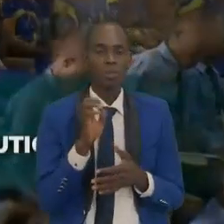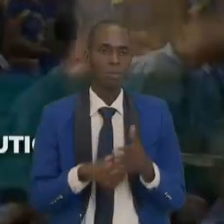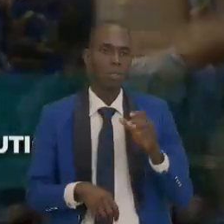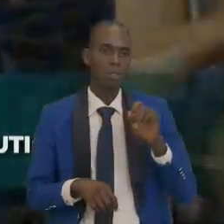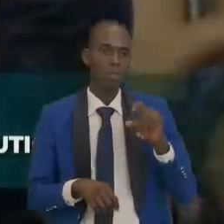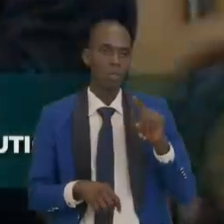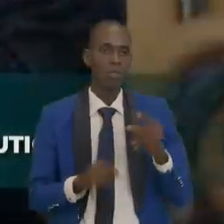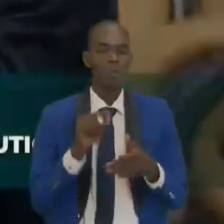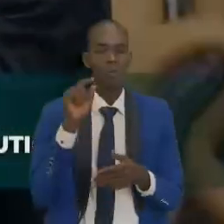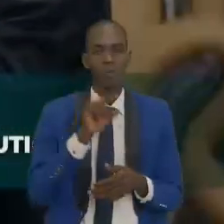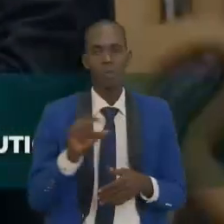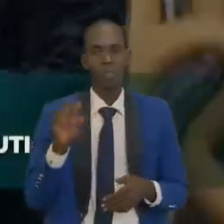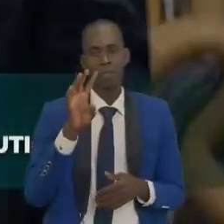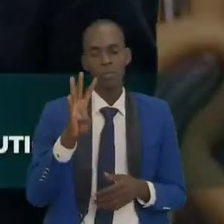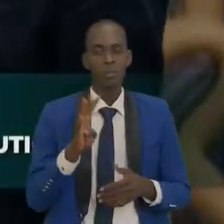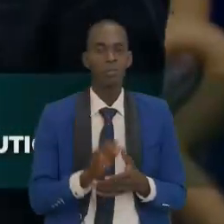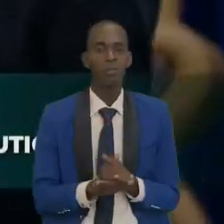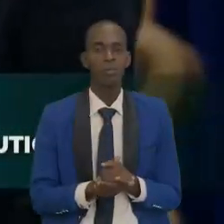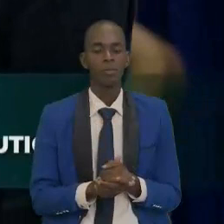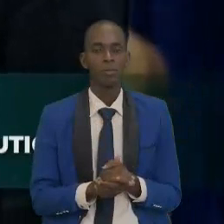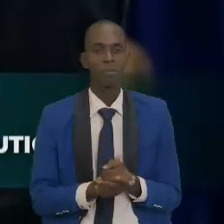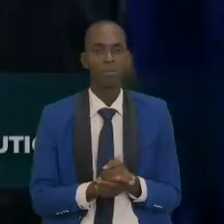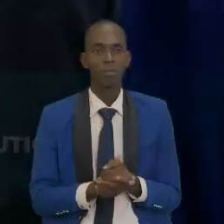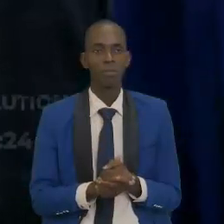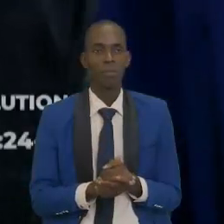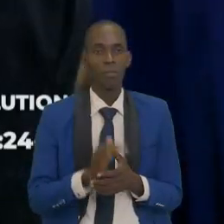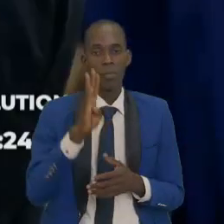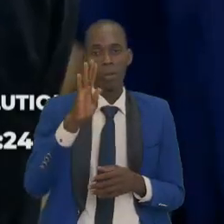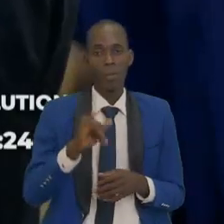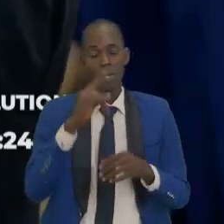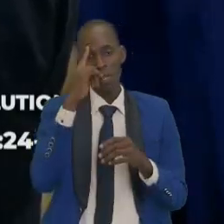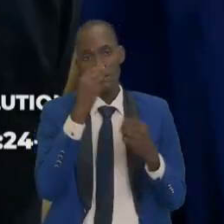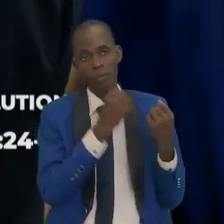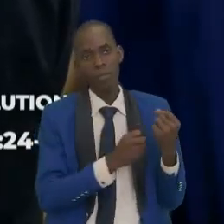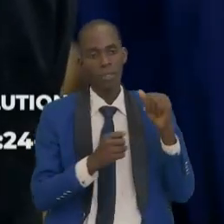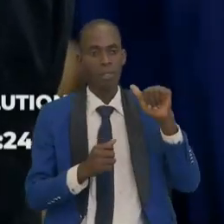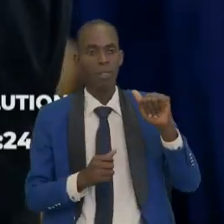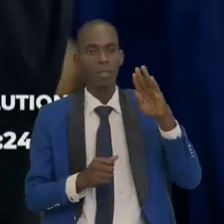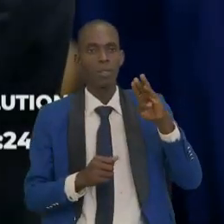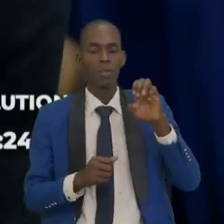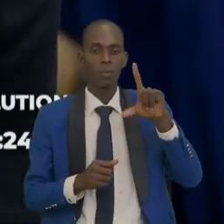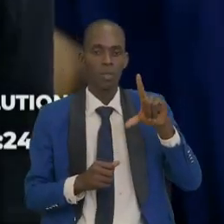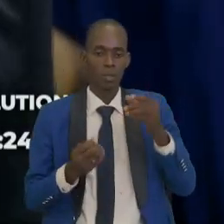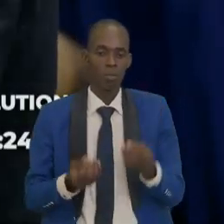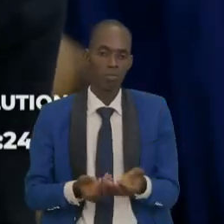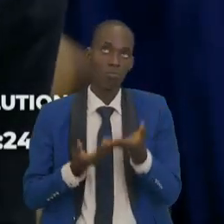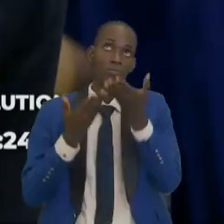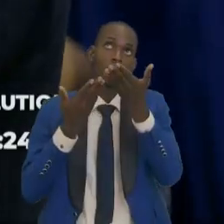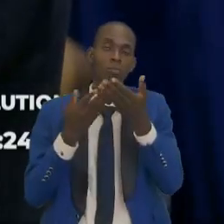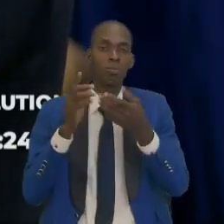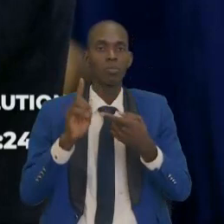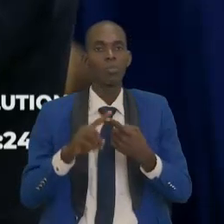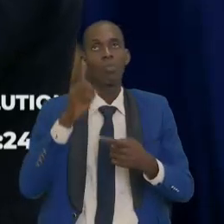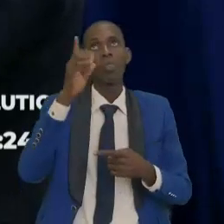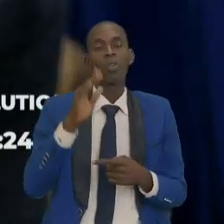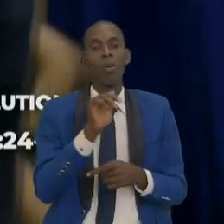at verse 4. by faith evil or French unto God a more